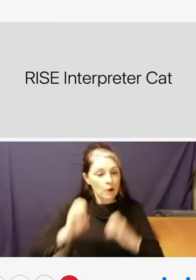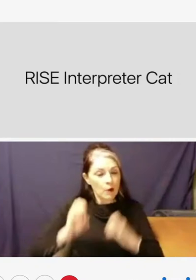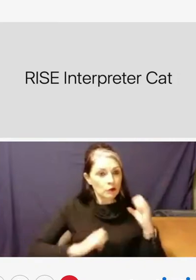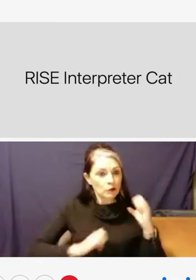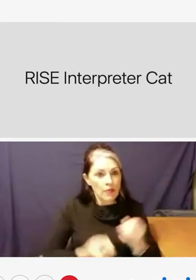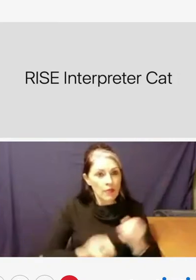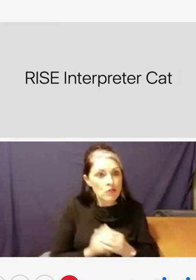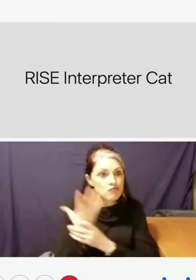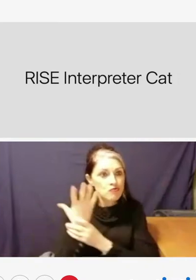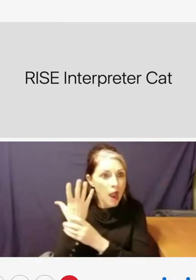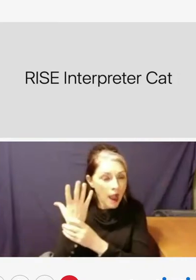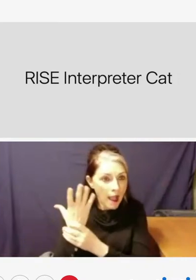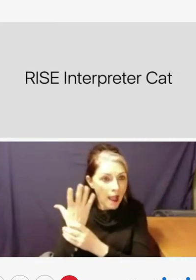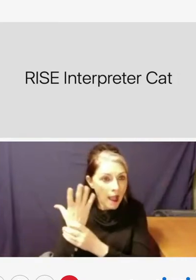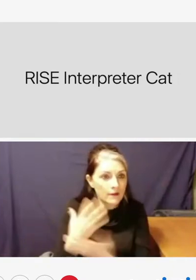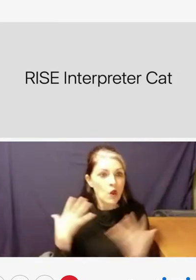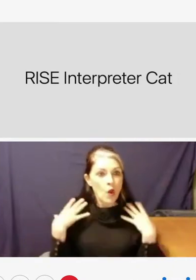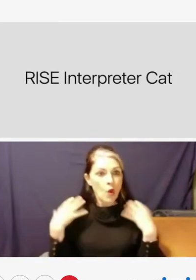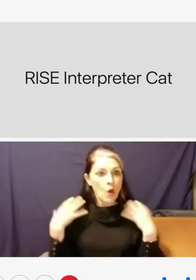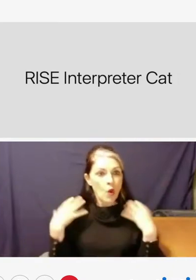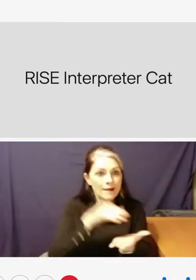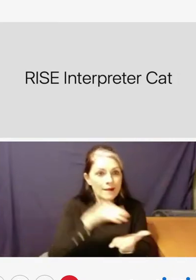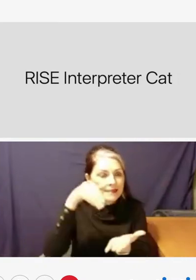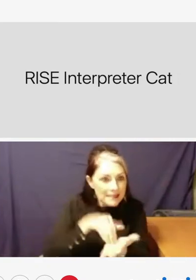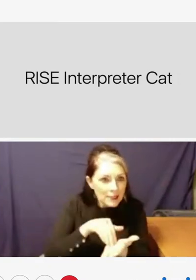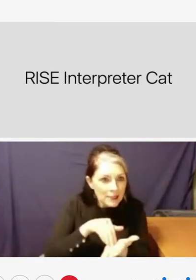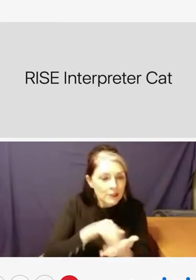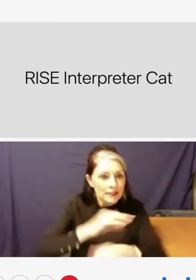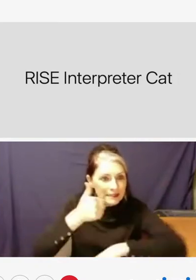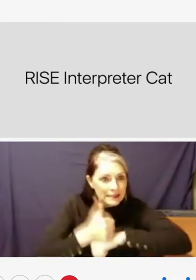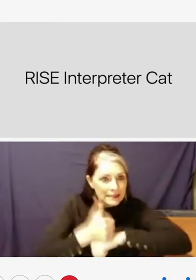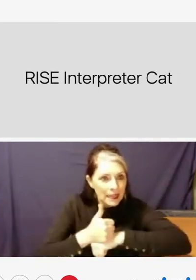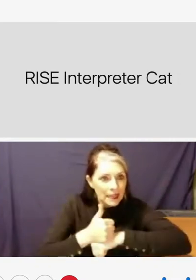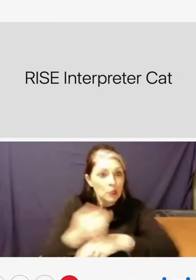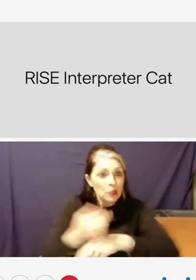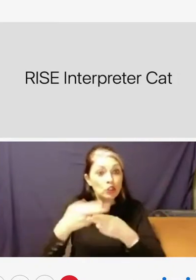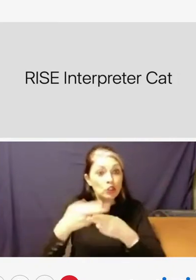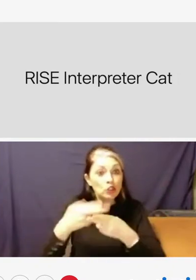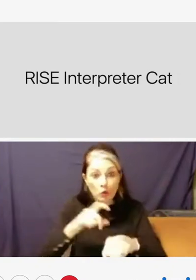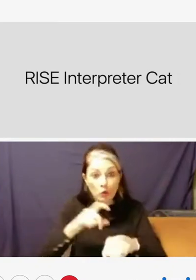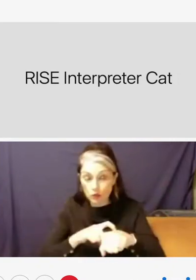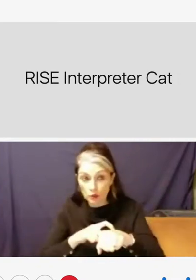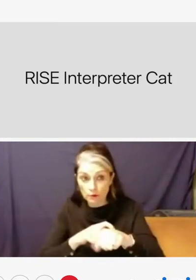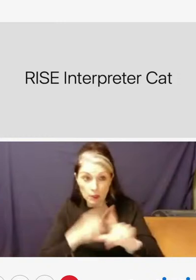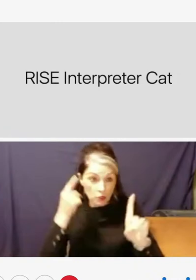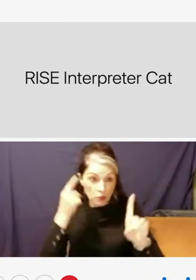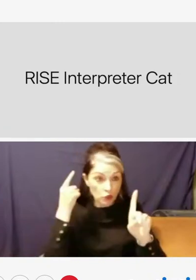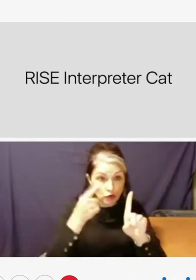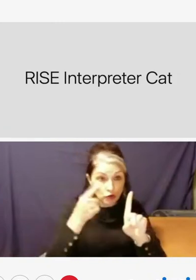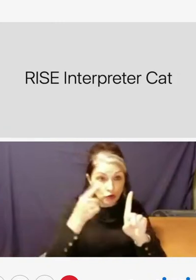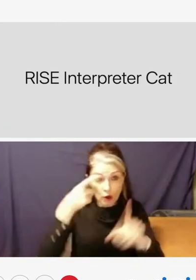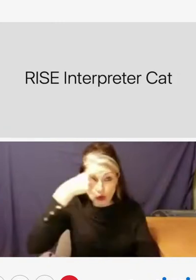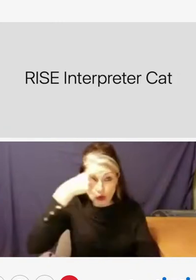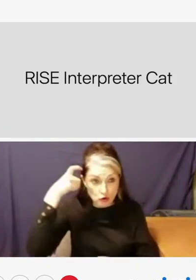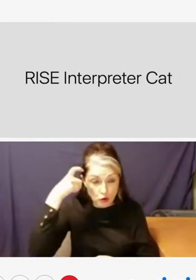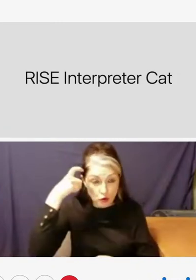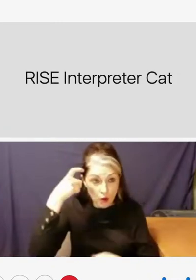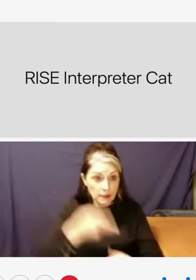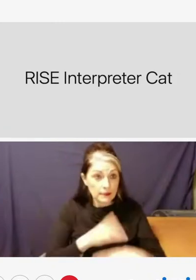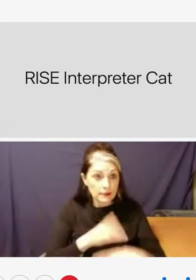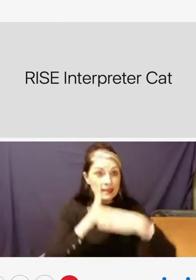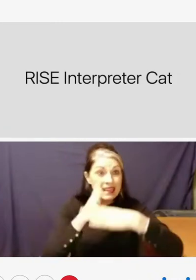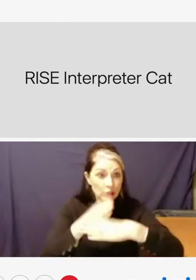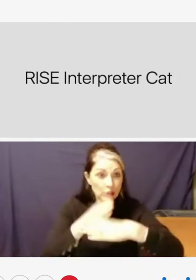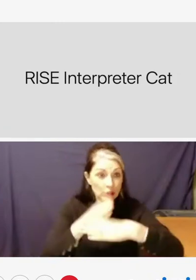wellness centers are have been established to provide short-term term targeted and trauma-informed interventions that some of them